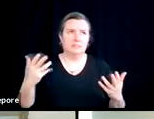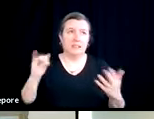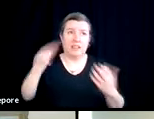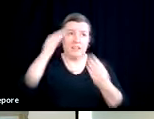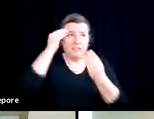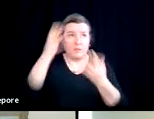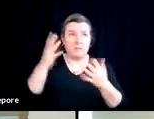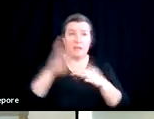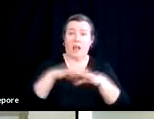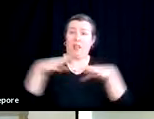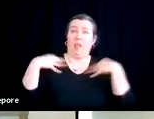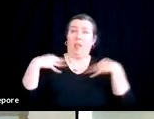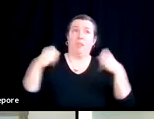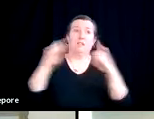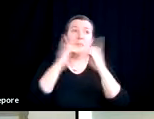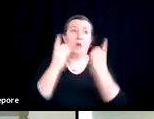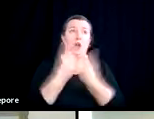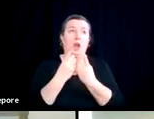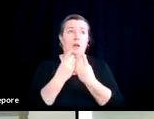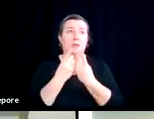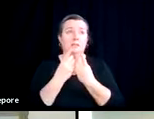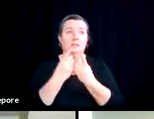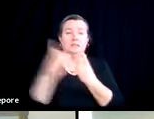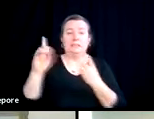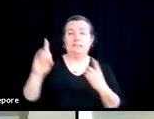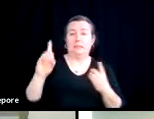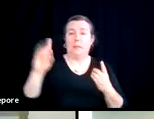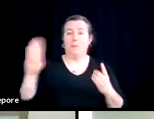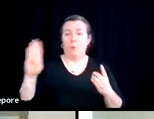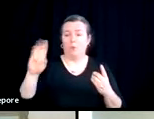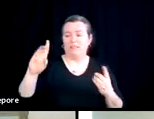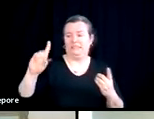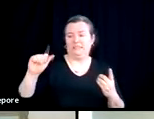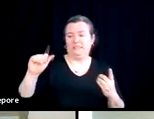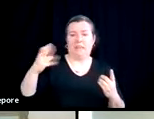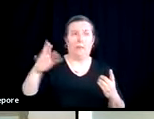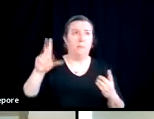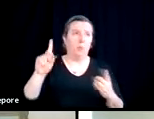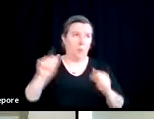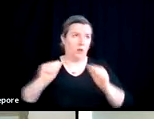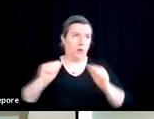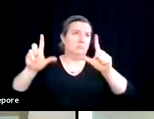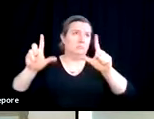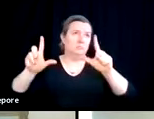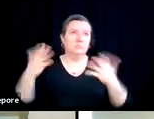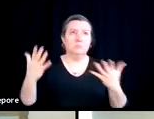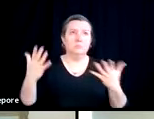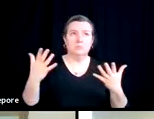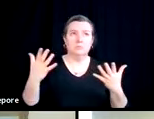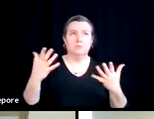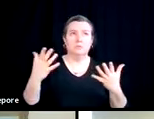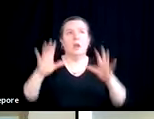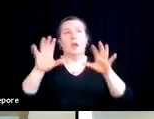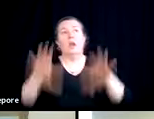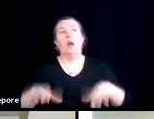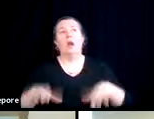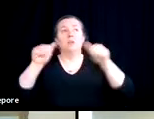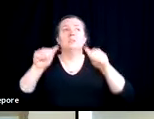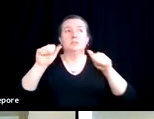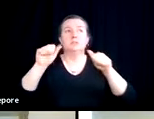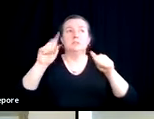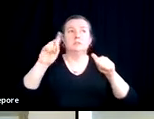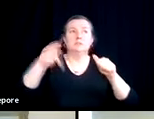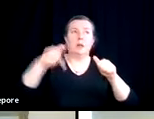collect data on workers admitted for treatment, and to adopt standards and protocols for lessening exposure risks and submitting internal